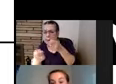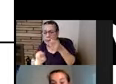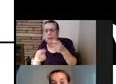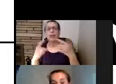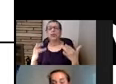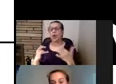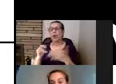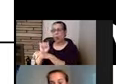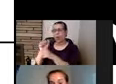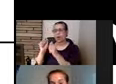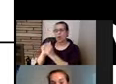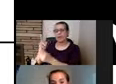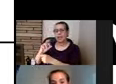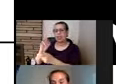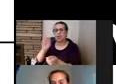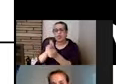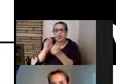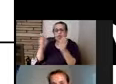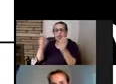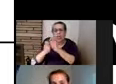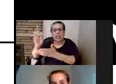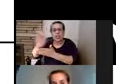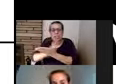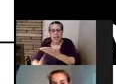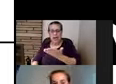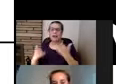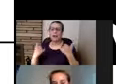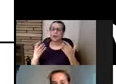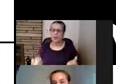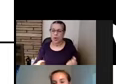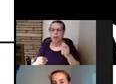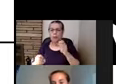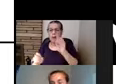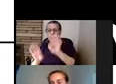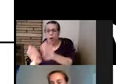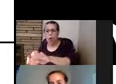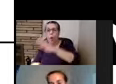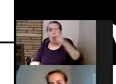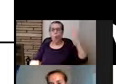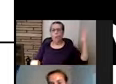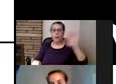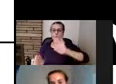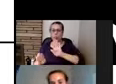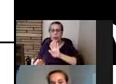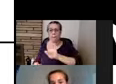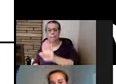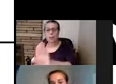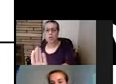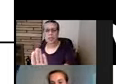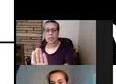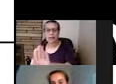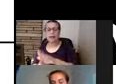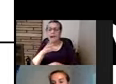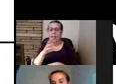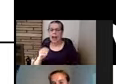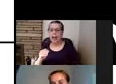worked with the vendor to update the design to make a larger return tray and redesign the opening so the door can be pushed in and tickets and receipts can be